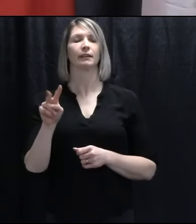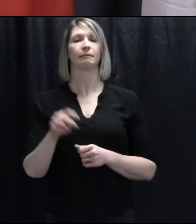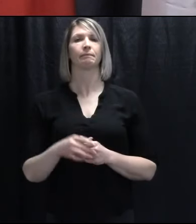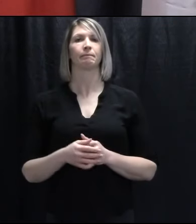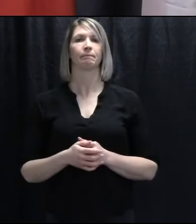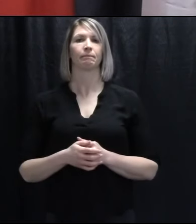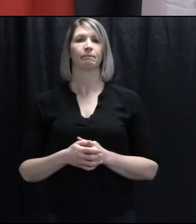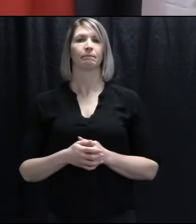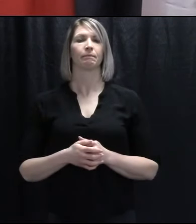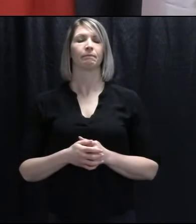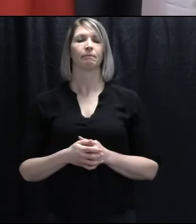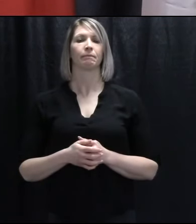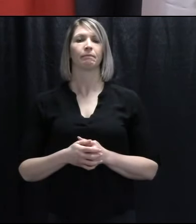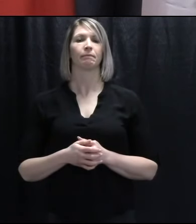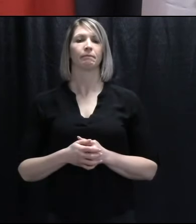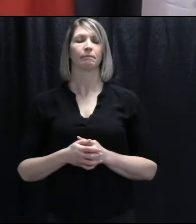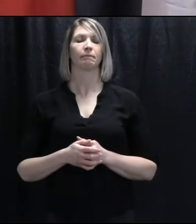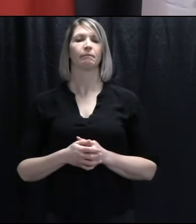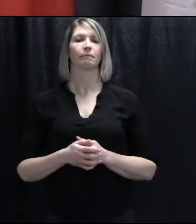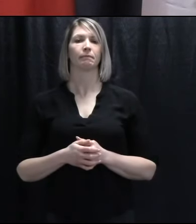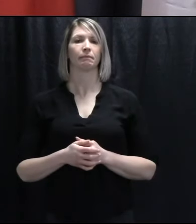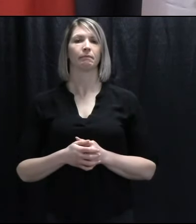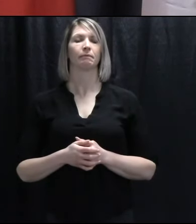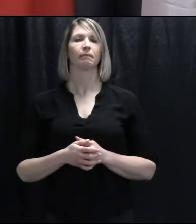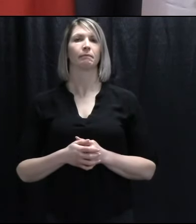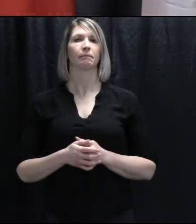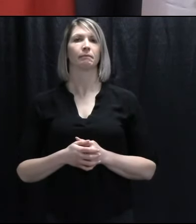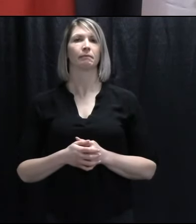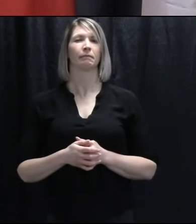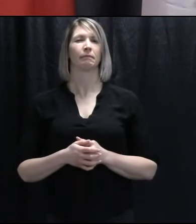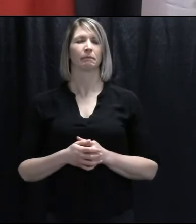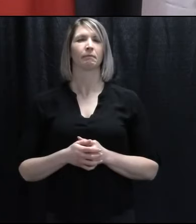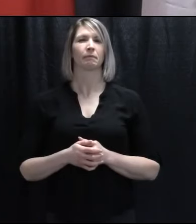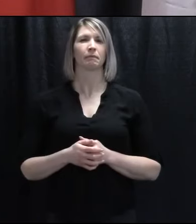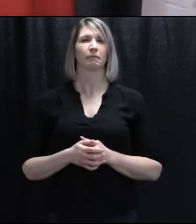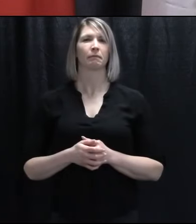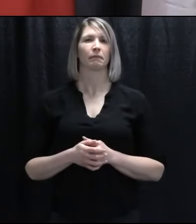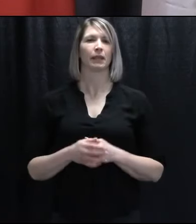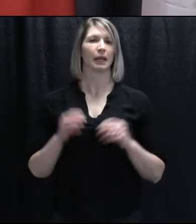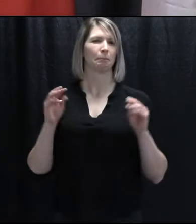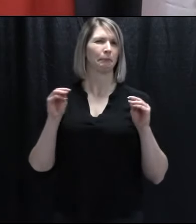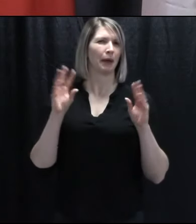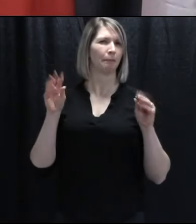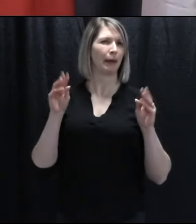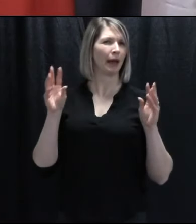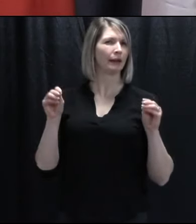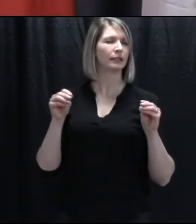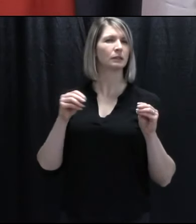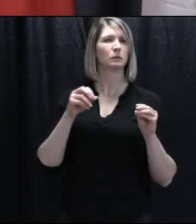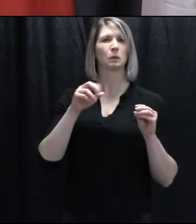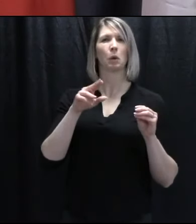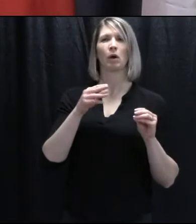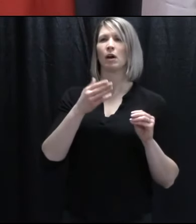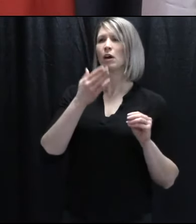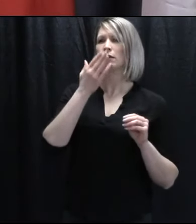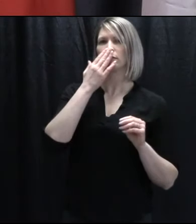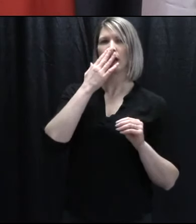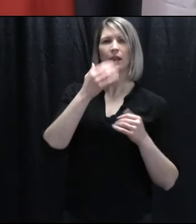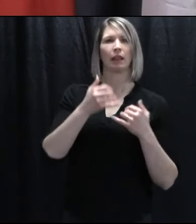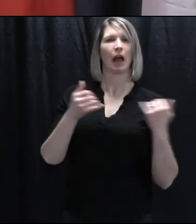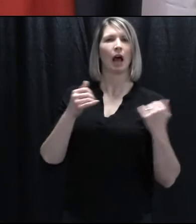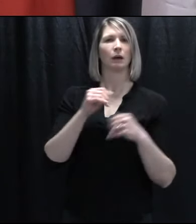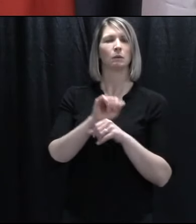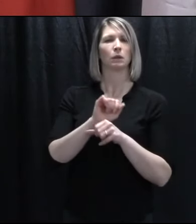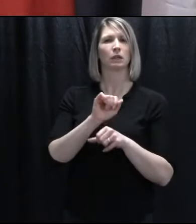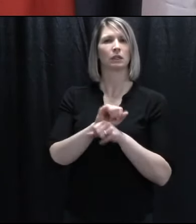Thank you. Just wondering, of those first responders and frontline workers that have, been exposed or been in contact